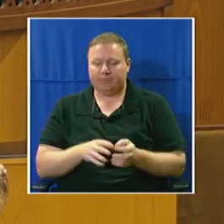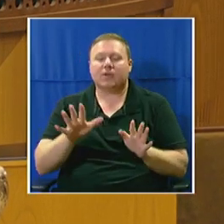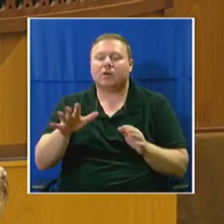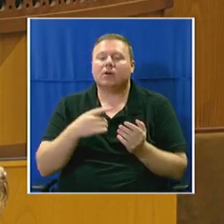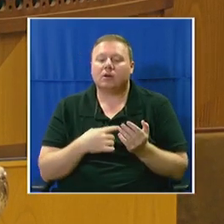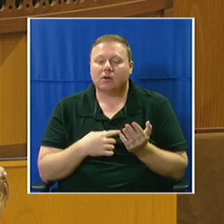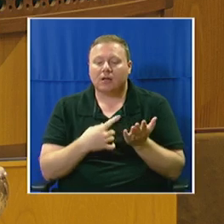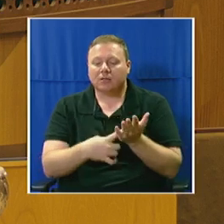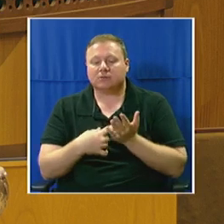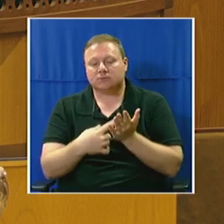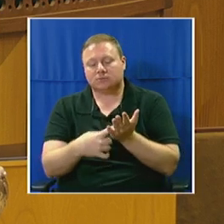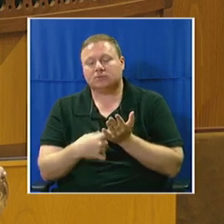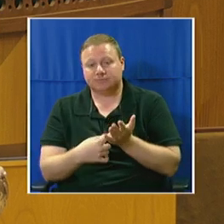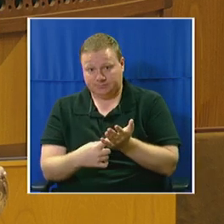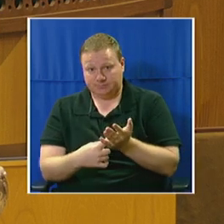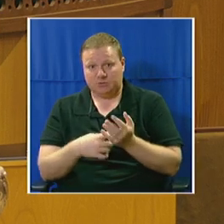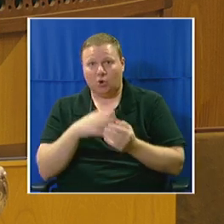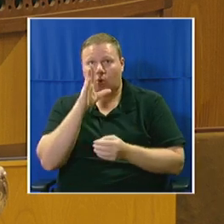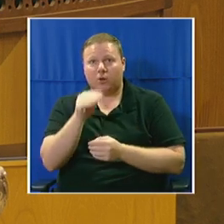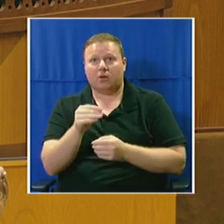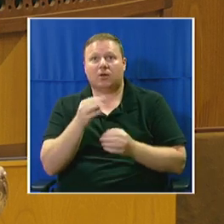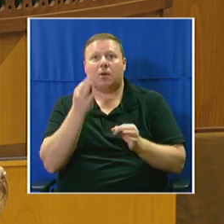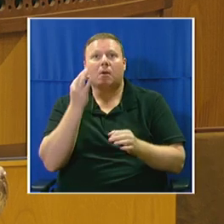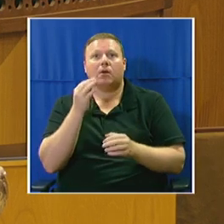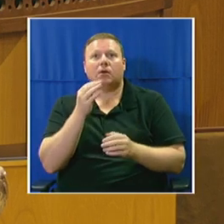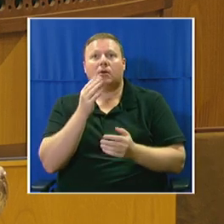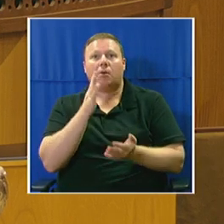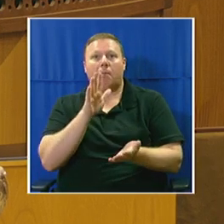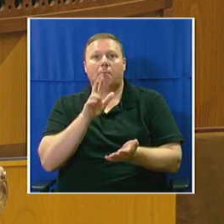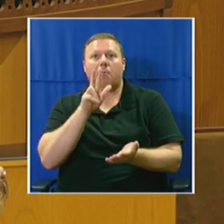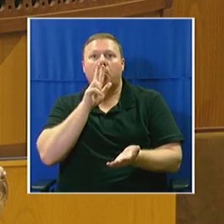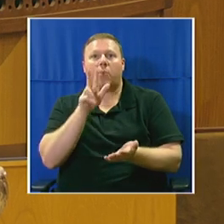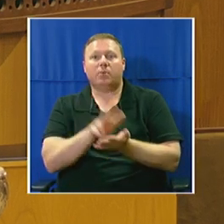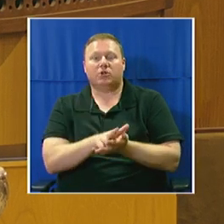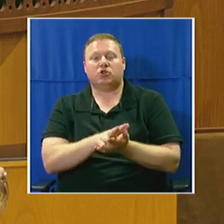objections agree to the secretary will read the fourth